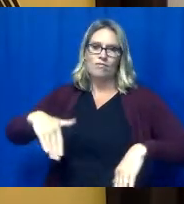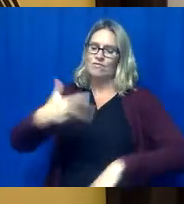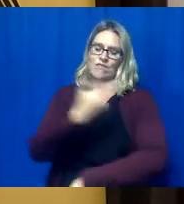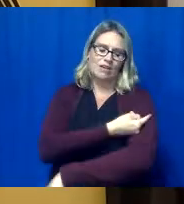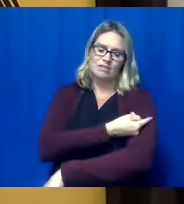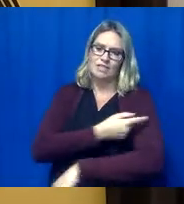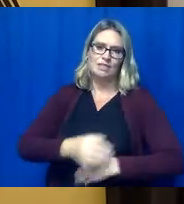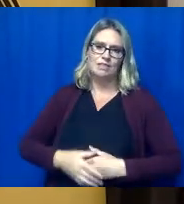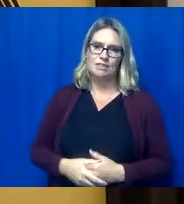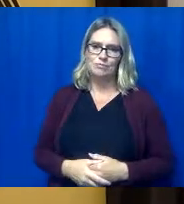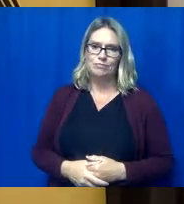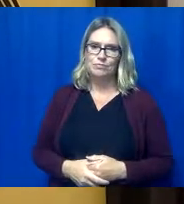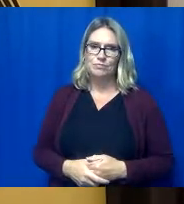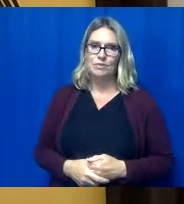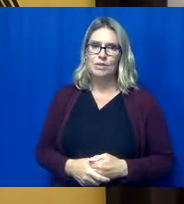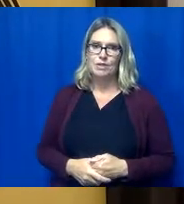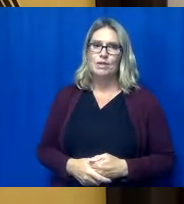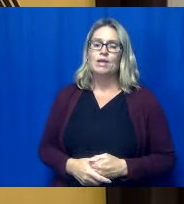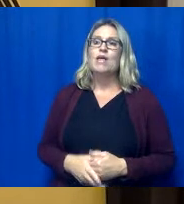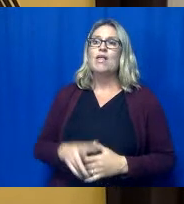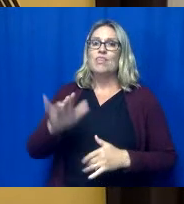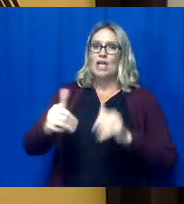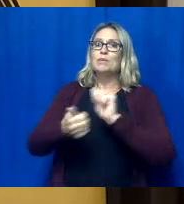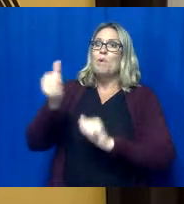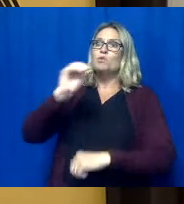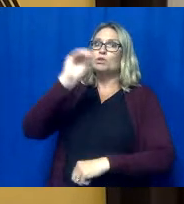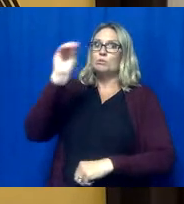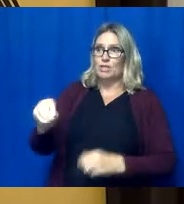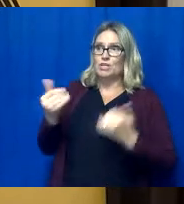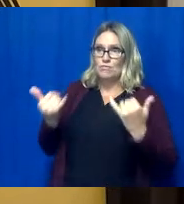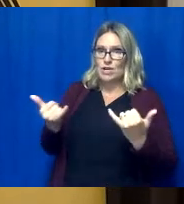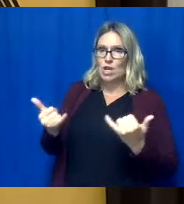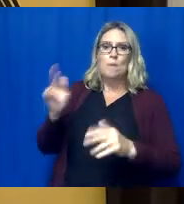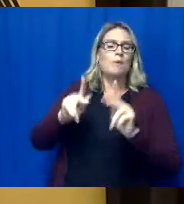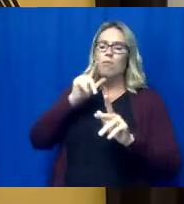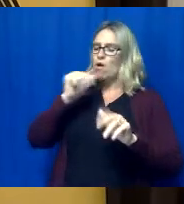And they make up the vast majority of our current cases in hospitals.